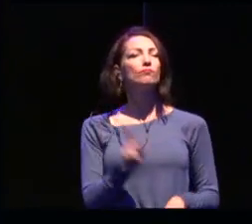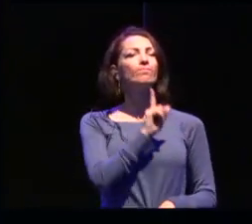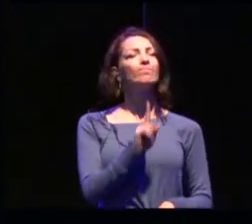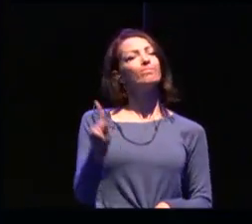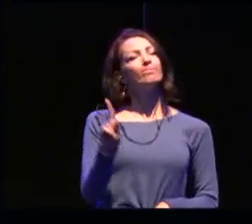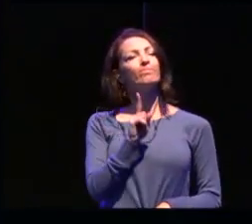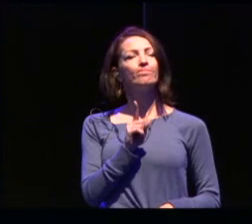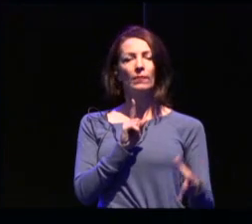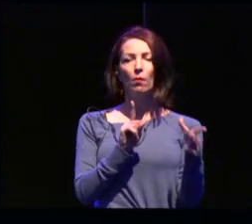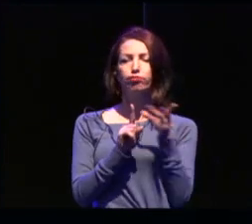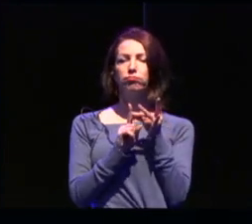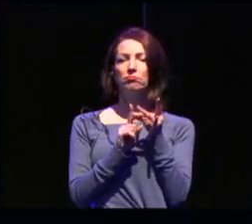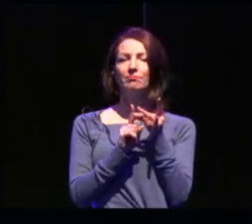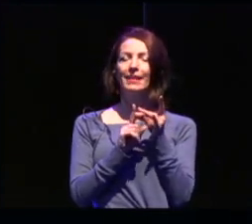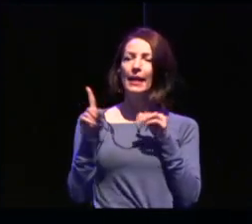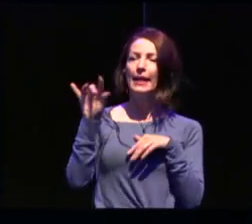bringing the eternal